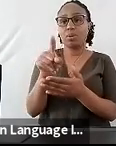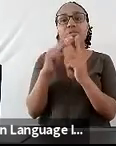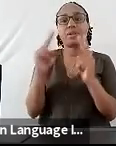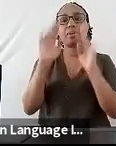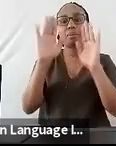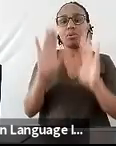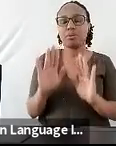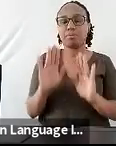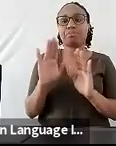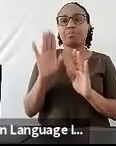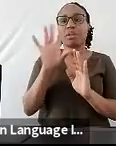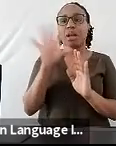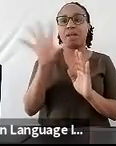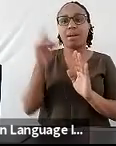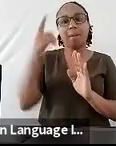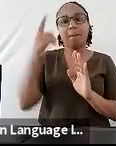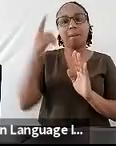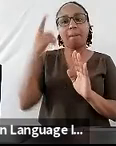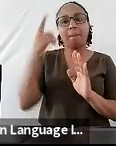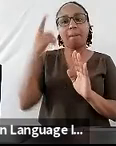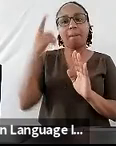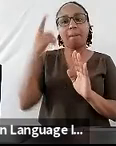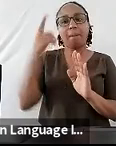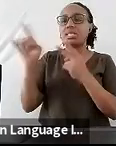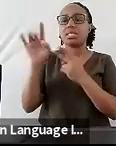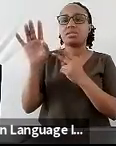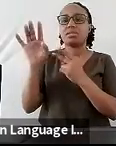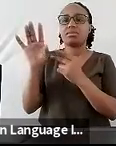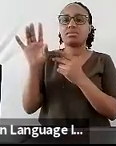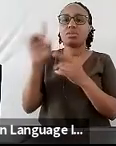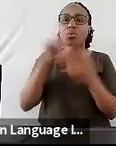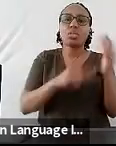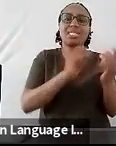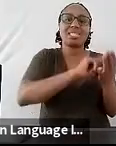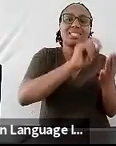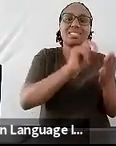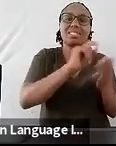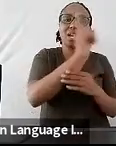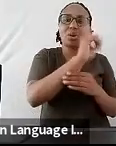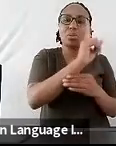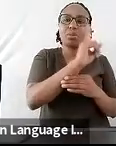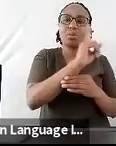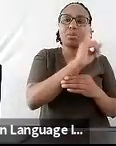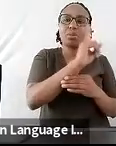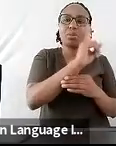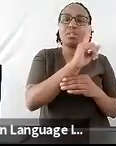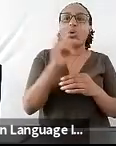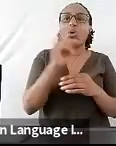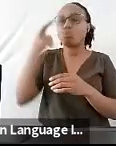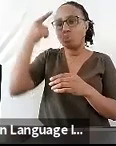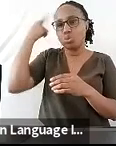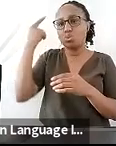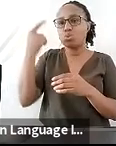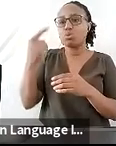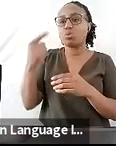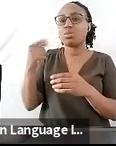what will be written on Lonely Planet is essentially written by white men. So they'll say this place is super dangerous, but this other place is okay,